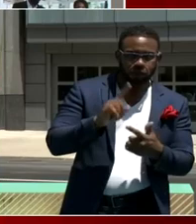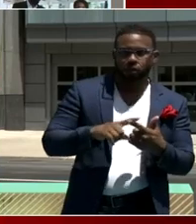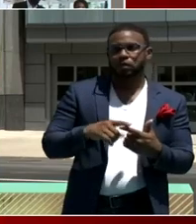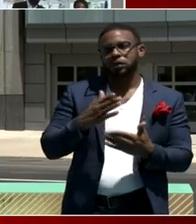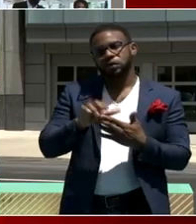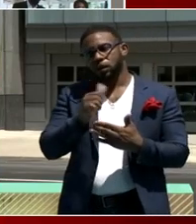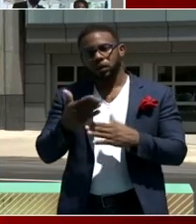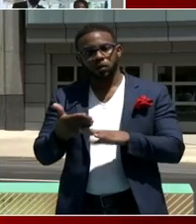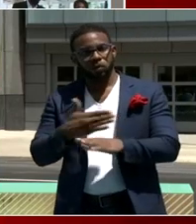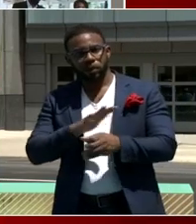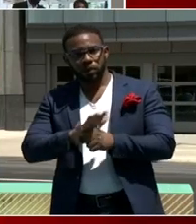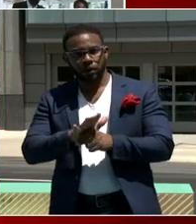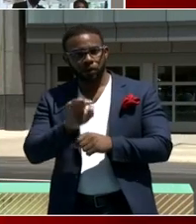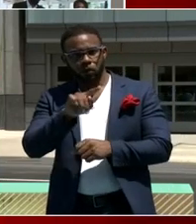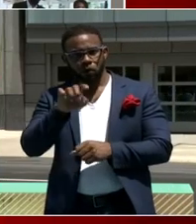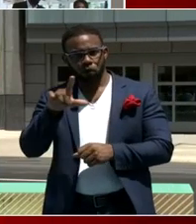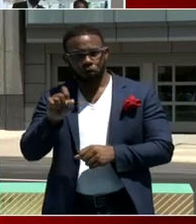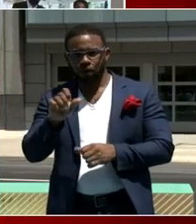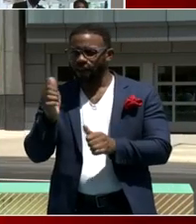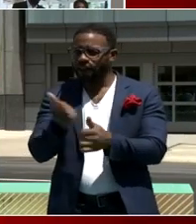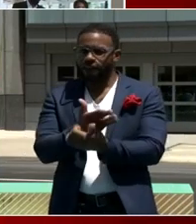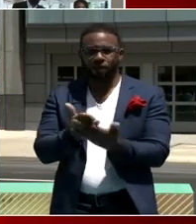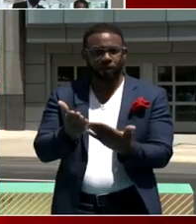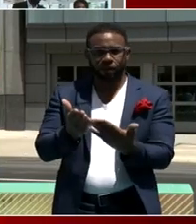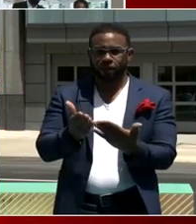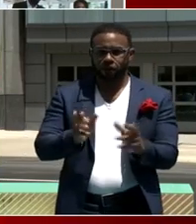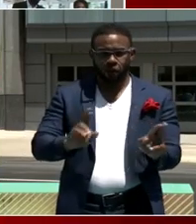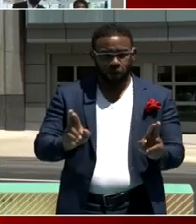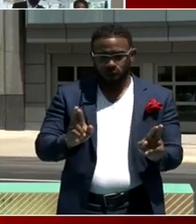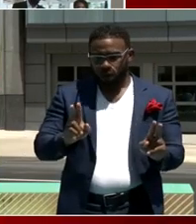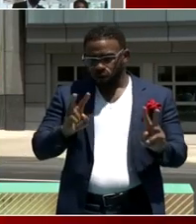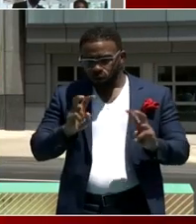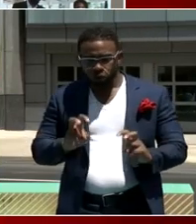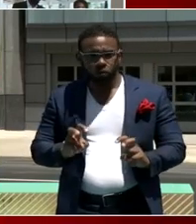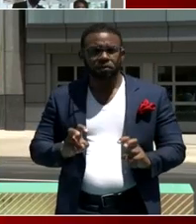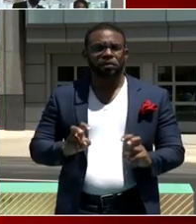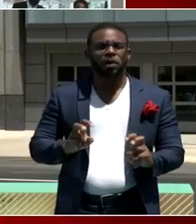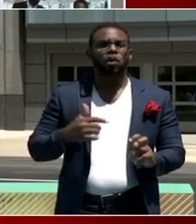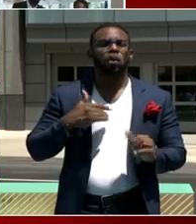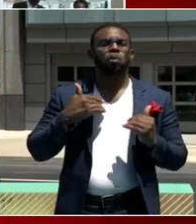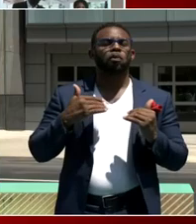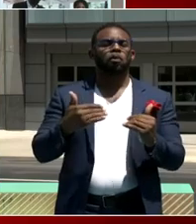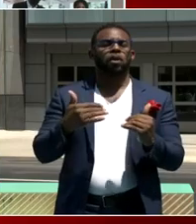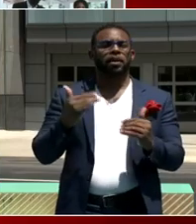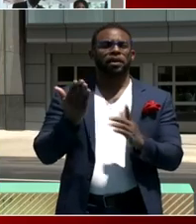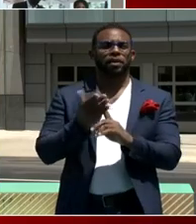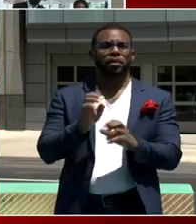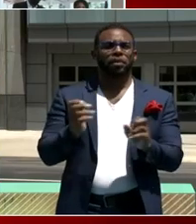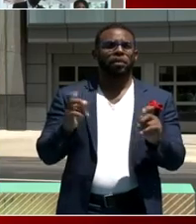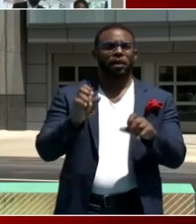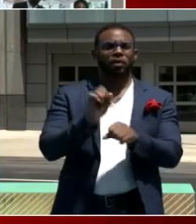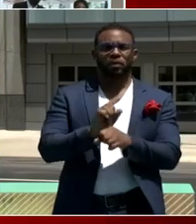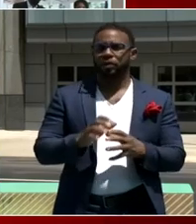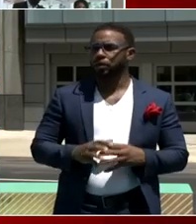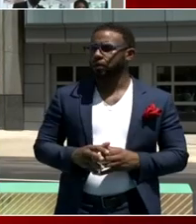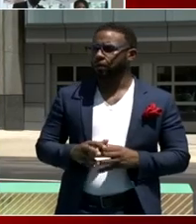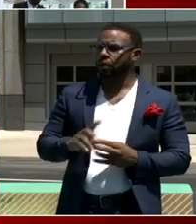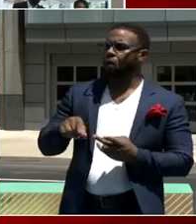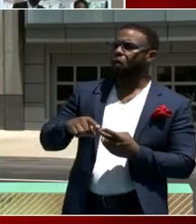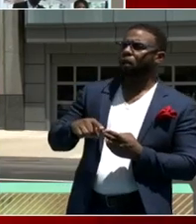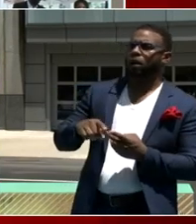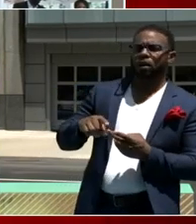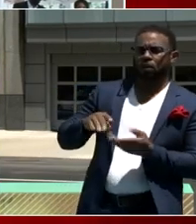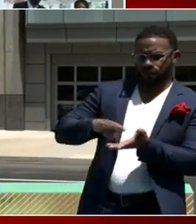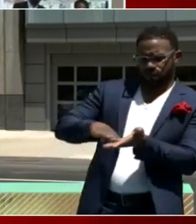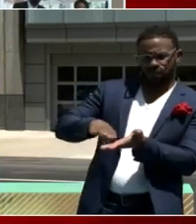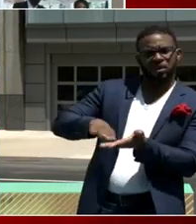the other pre-pandemic tools. Everything is on the table, but we're moving in a direction that's going to get people back to work. Waivers